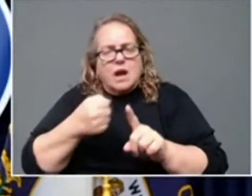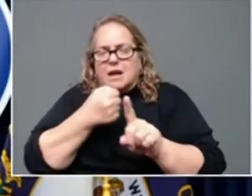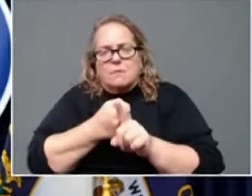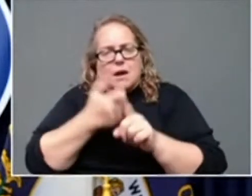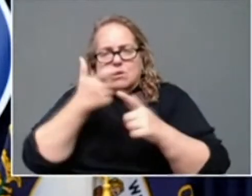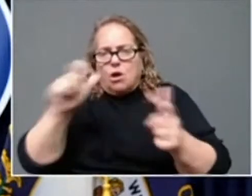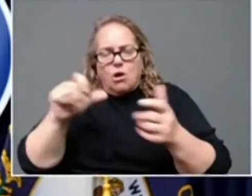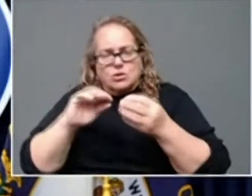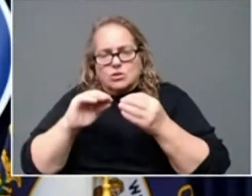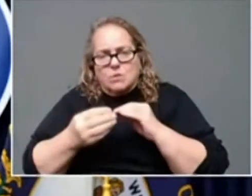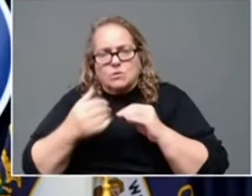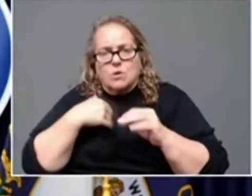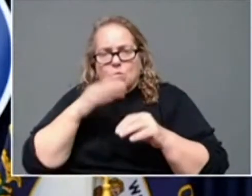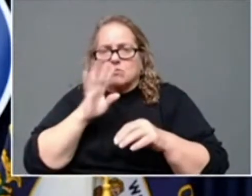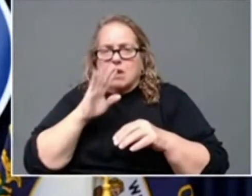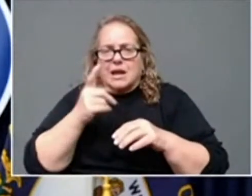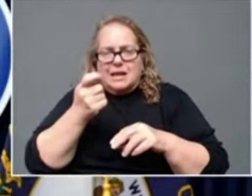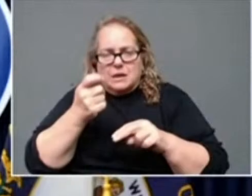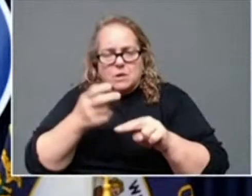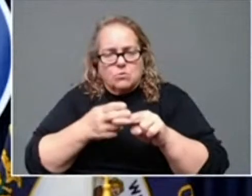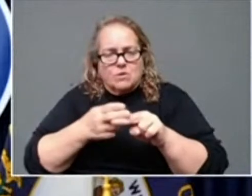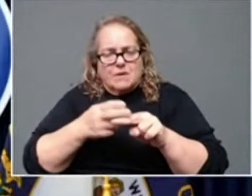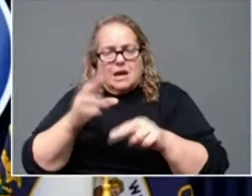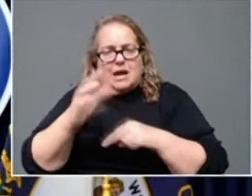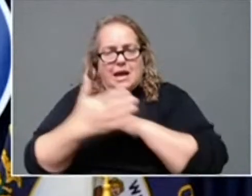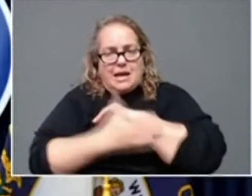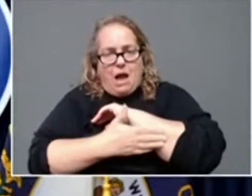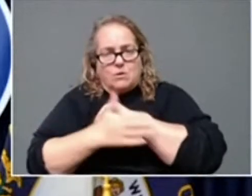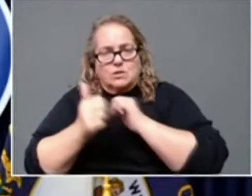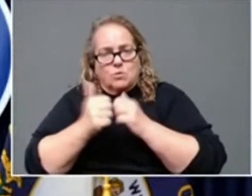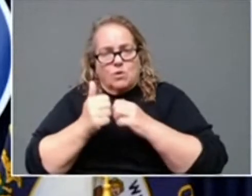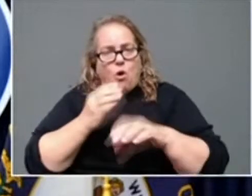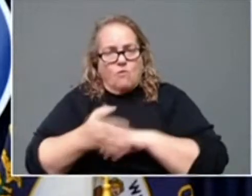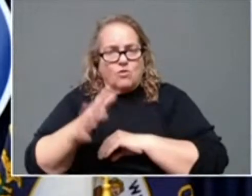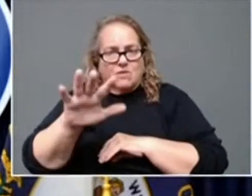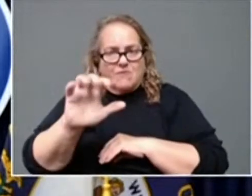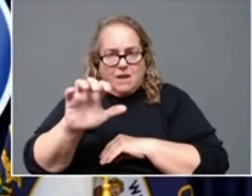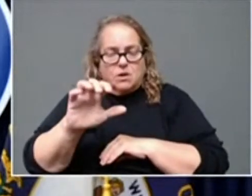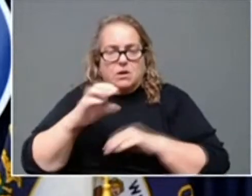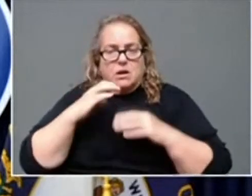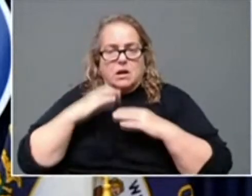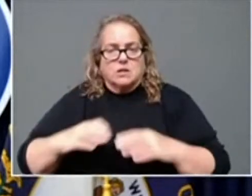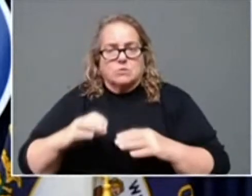counties with excess over 500 customers outage.